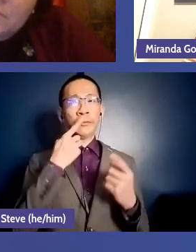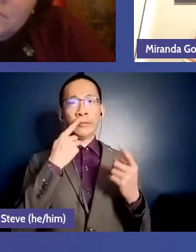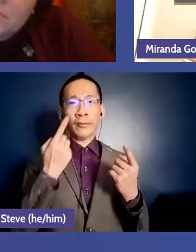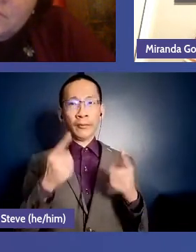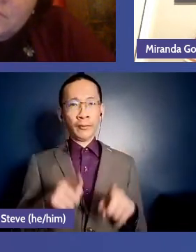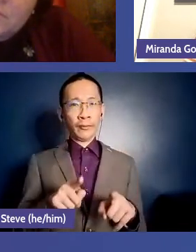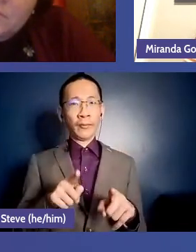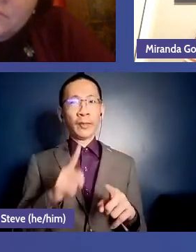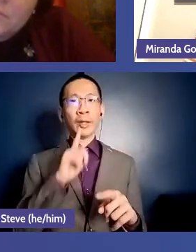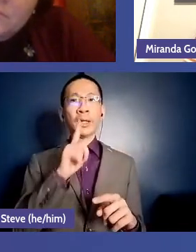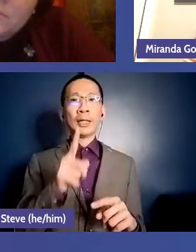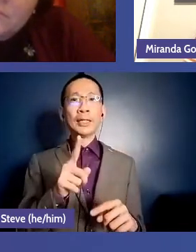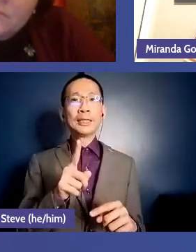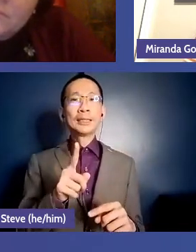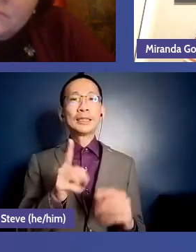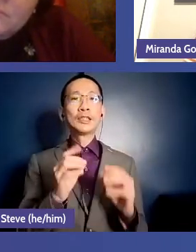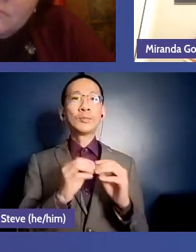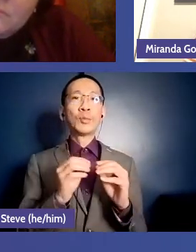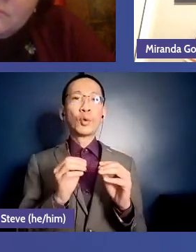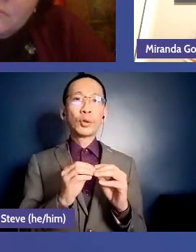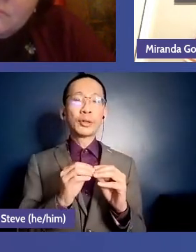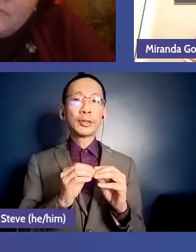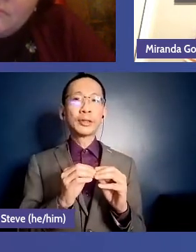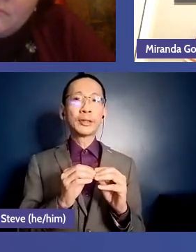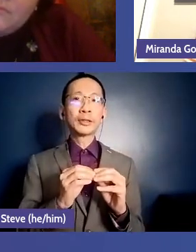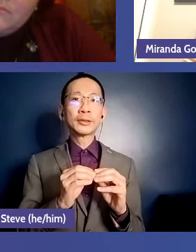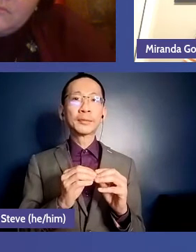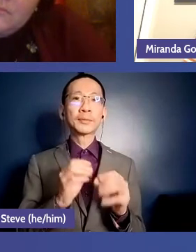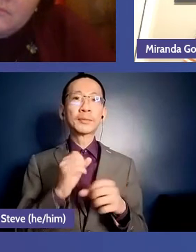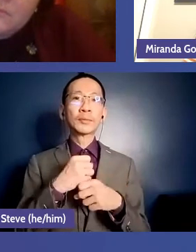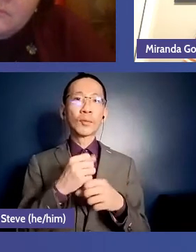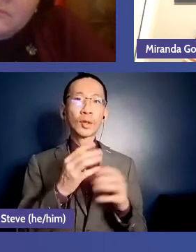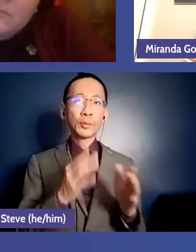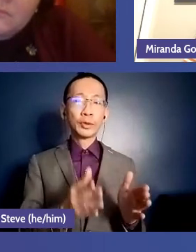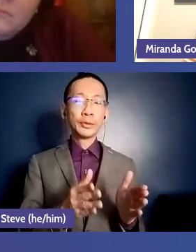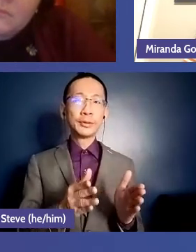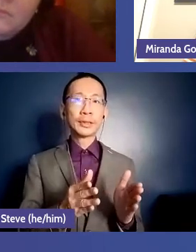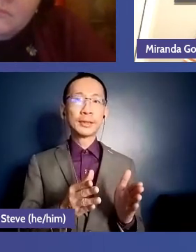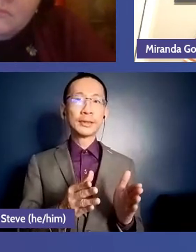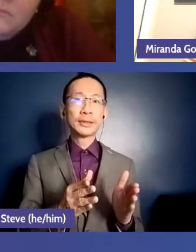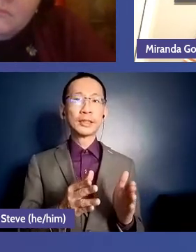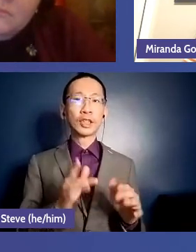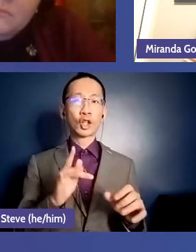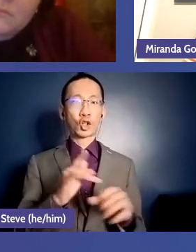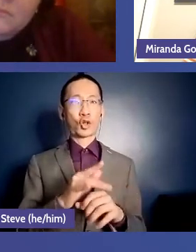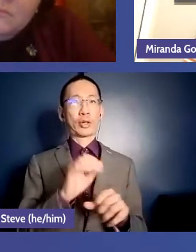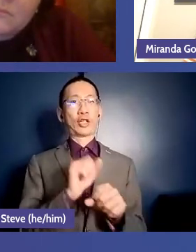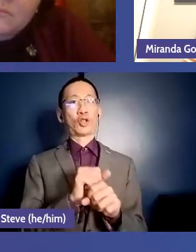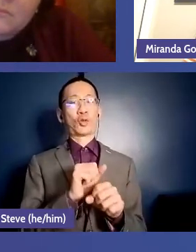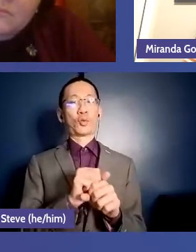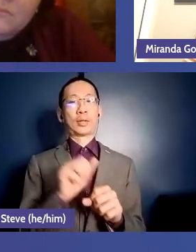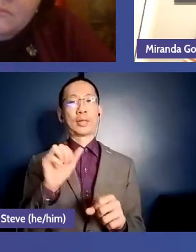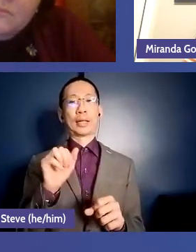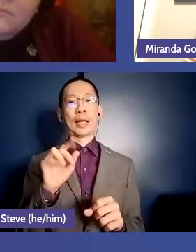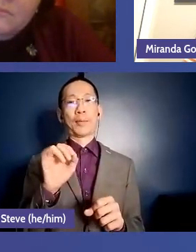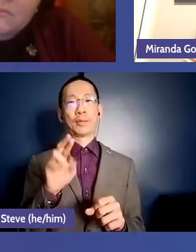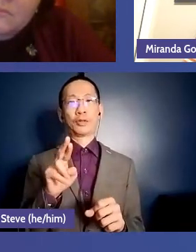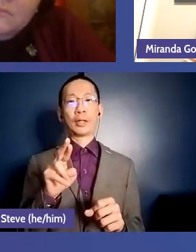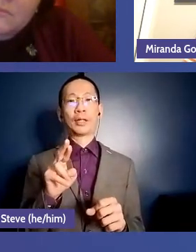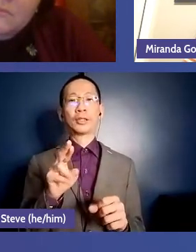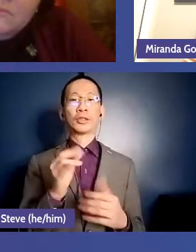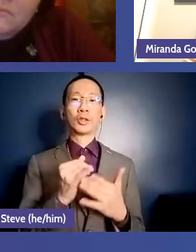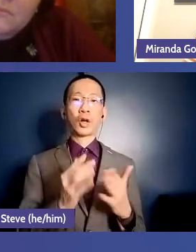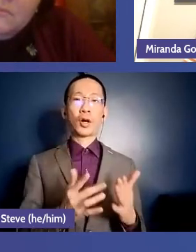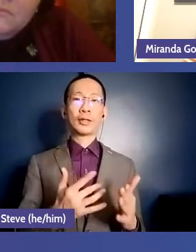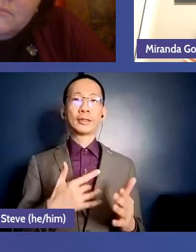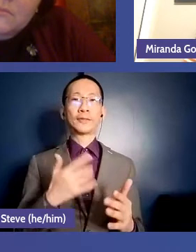is more producers, early career administrators, artists, feeling